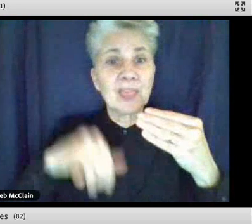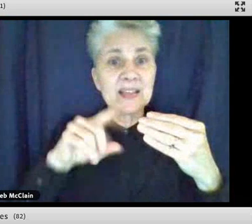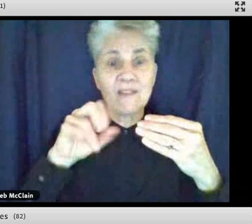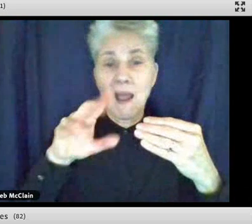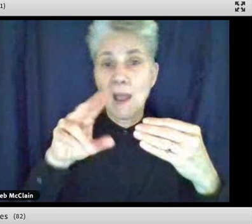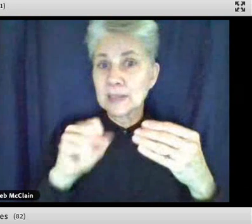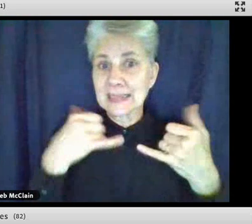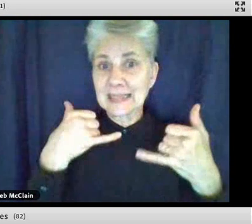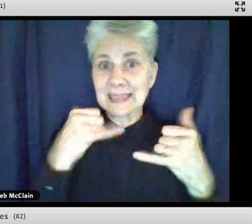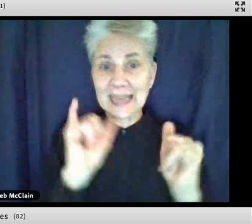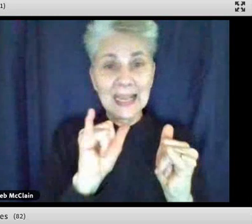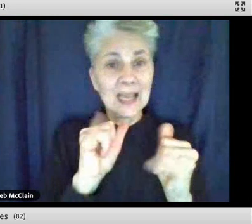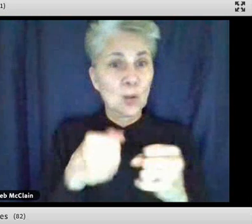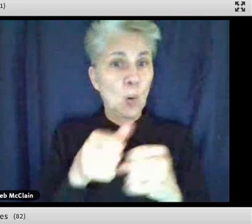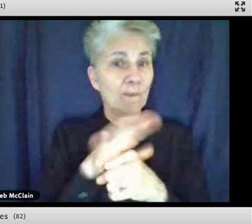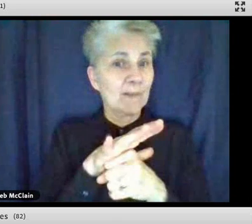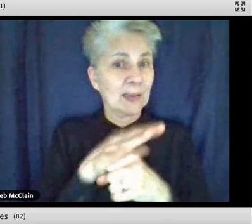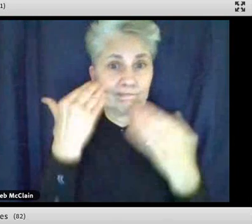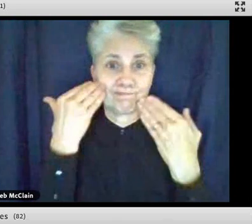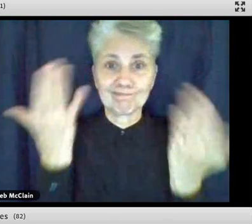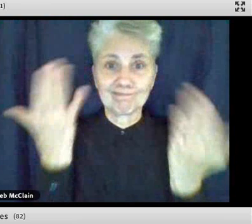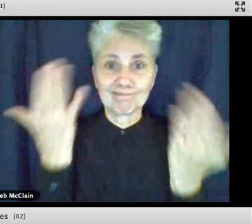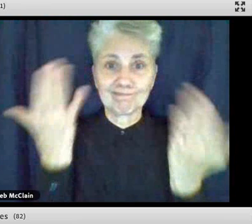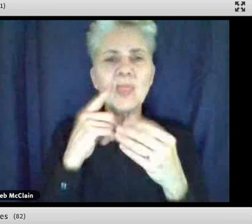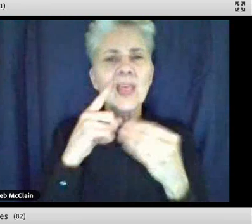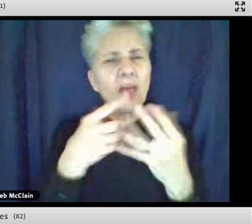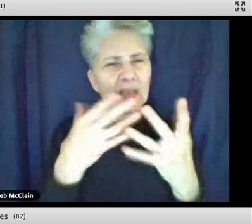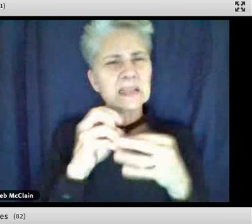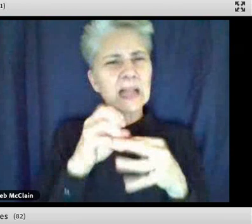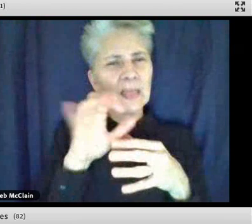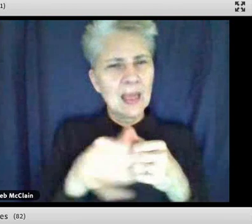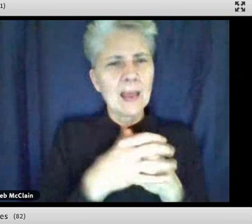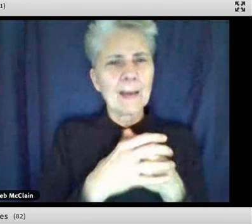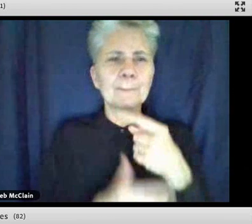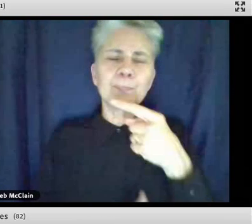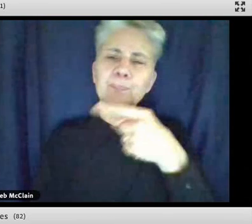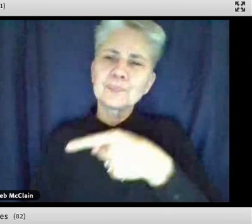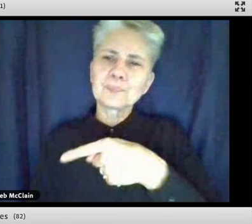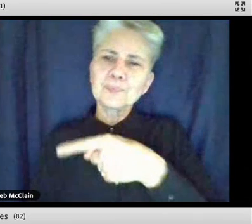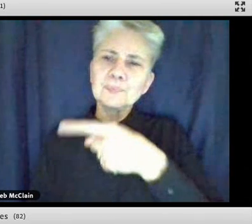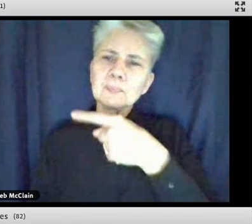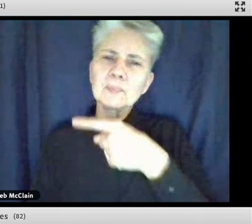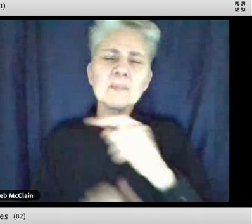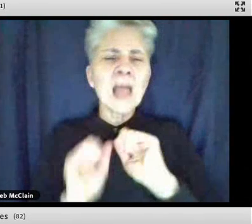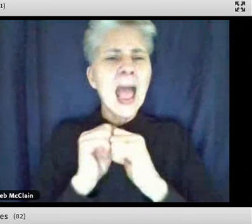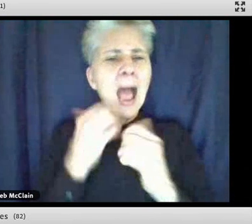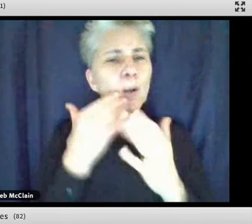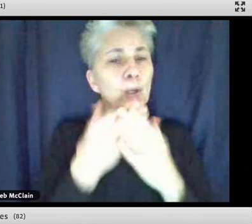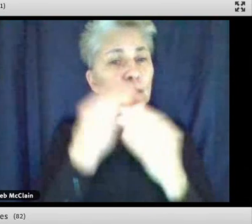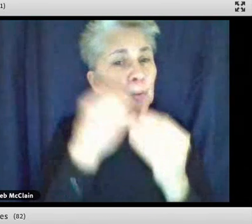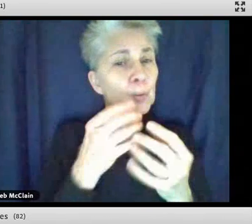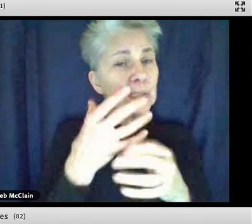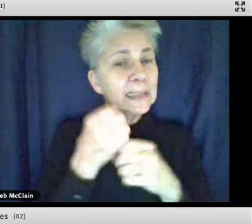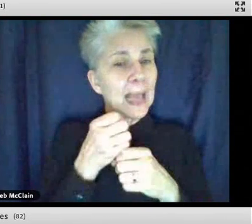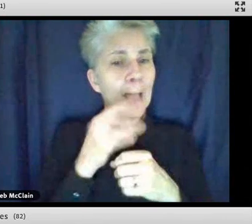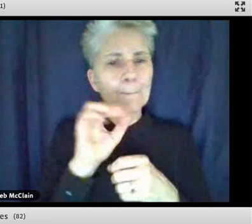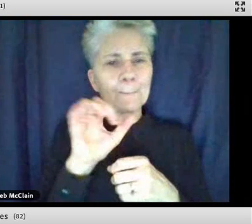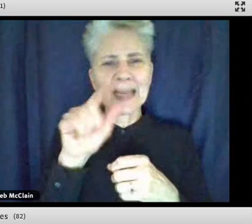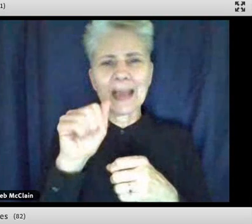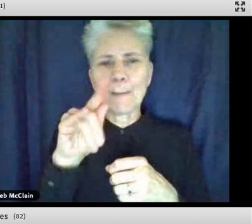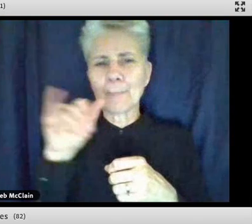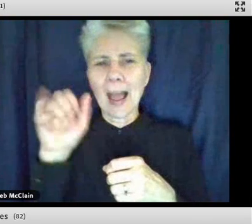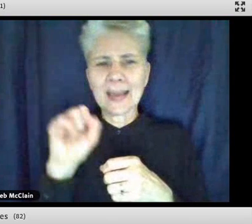this COVID-19. So think about things like that. So how can you get good news? And this is a media bias chart